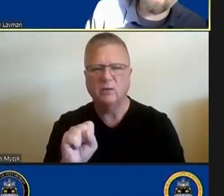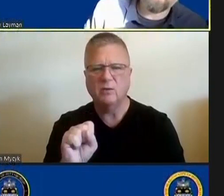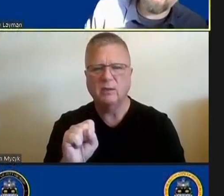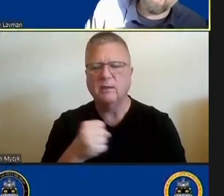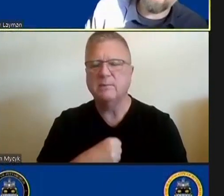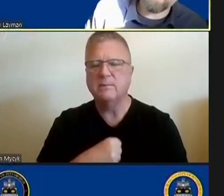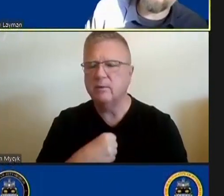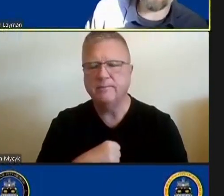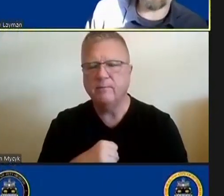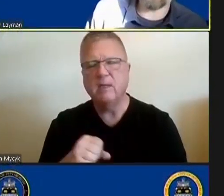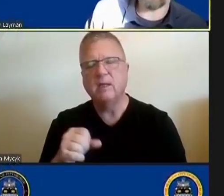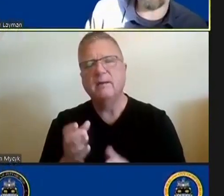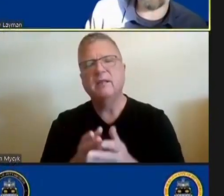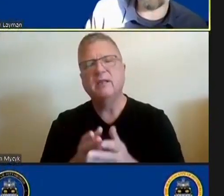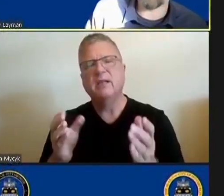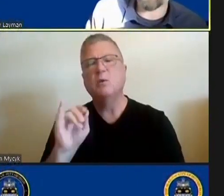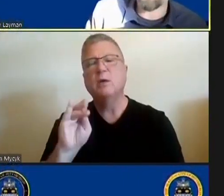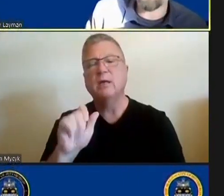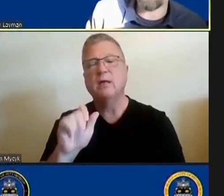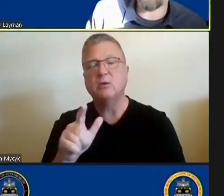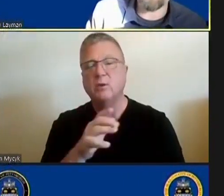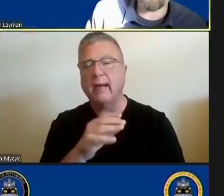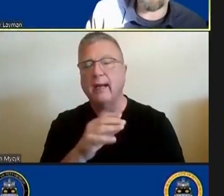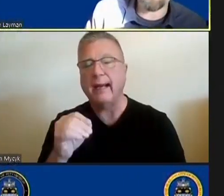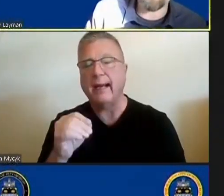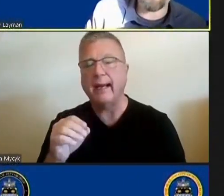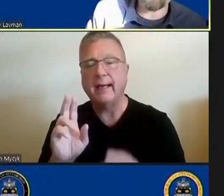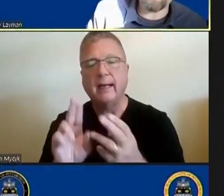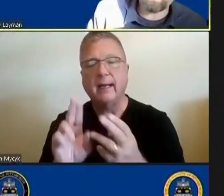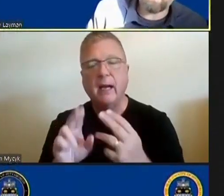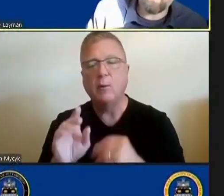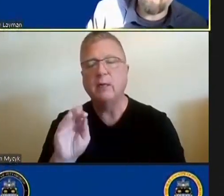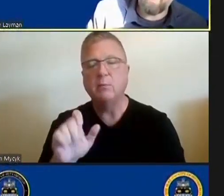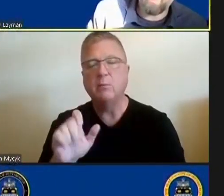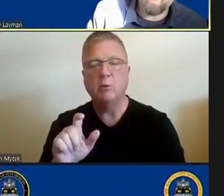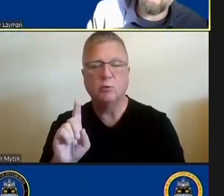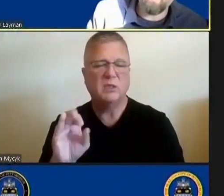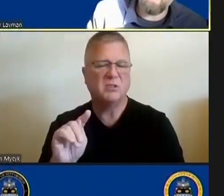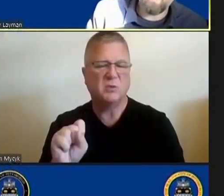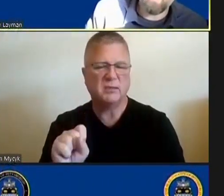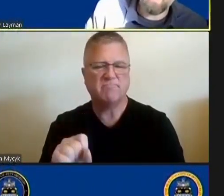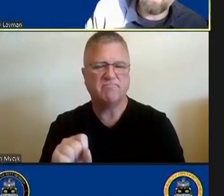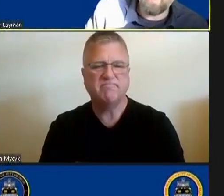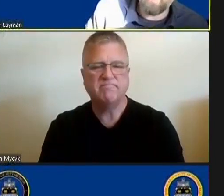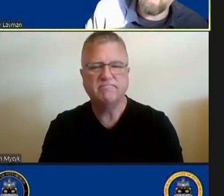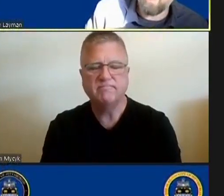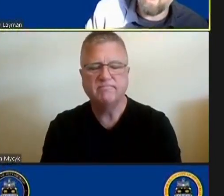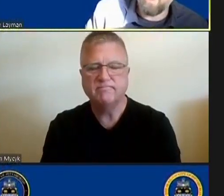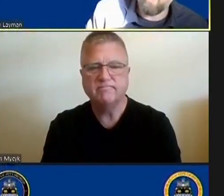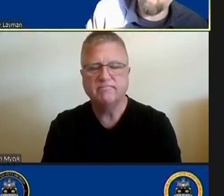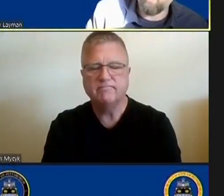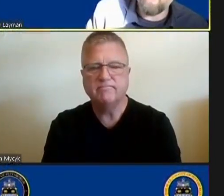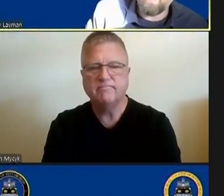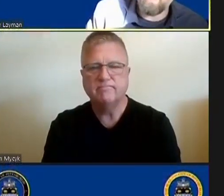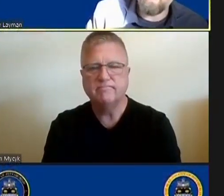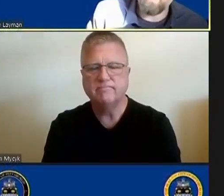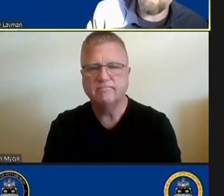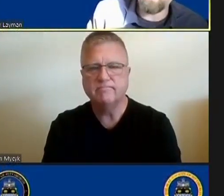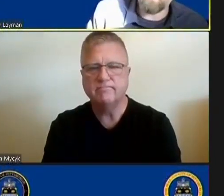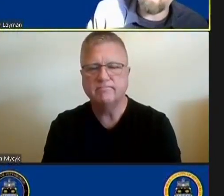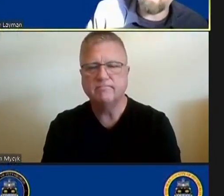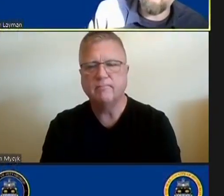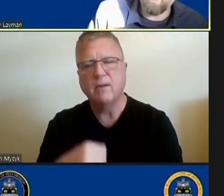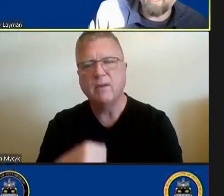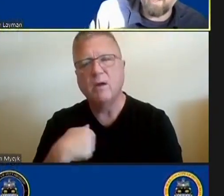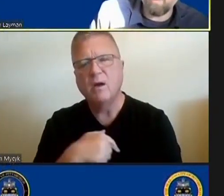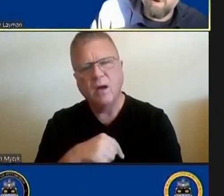the general industrial and the highway commercial districts. And then we